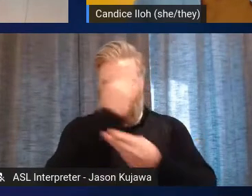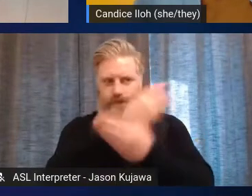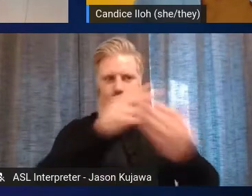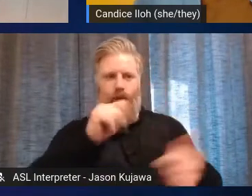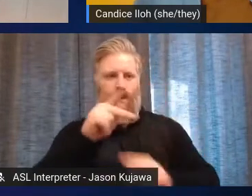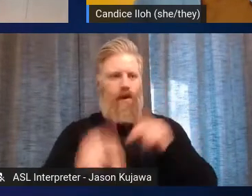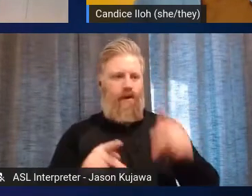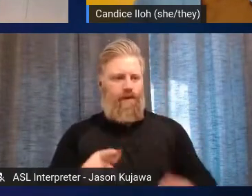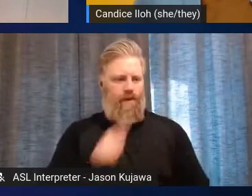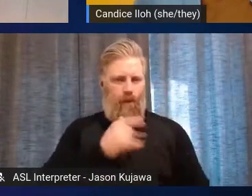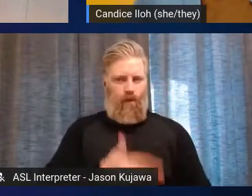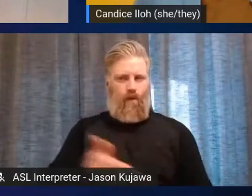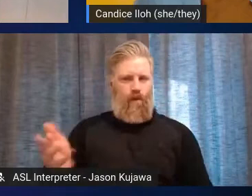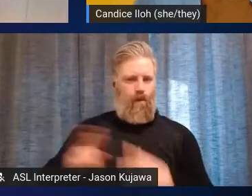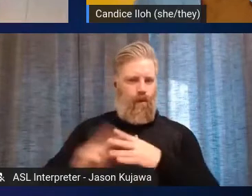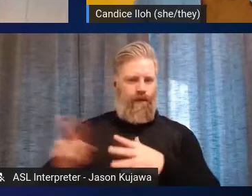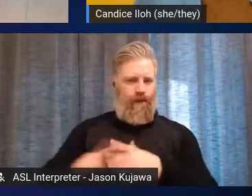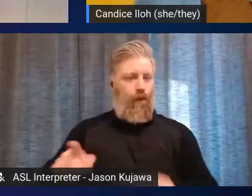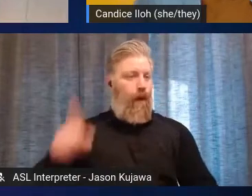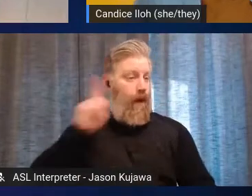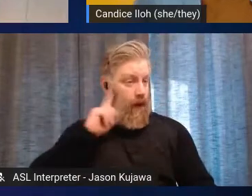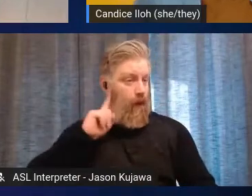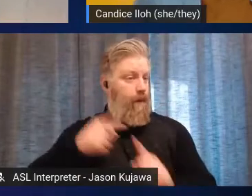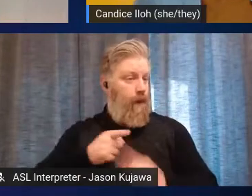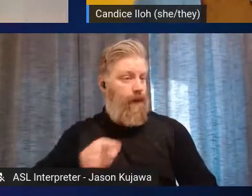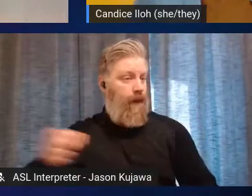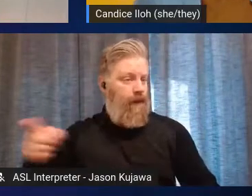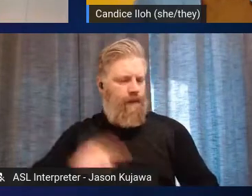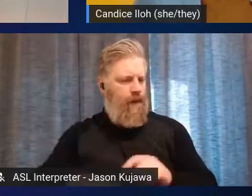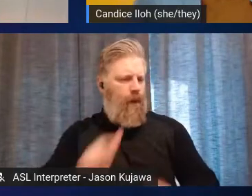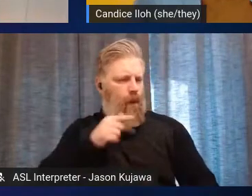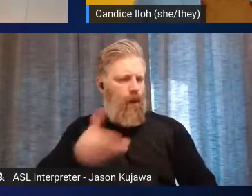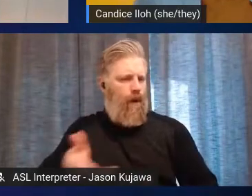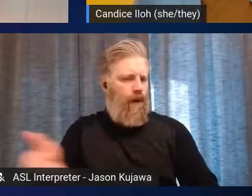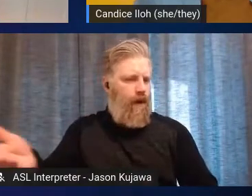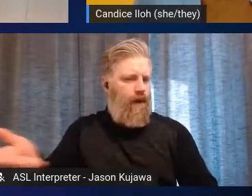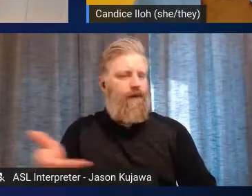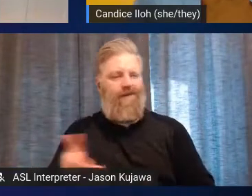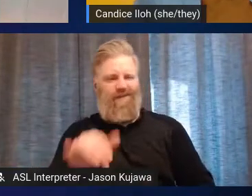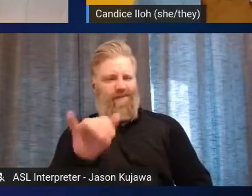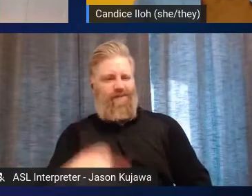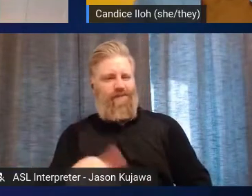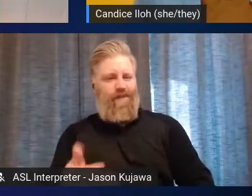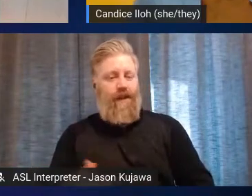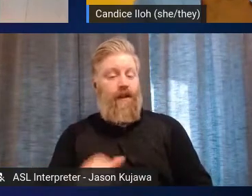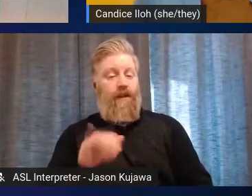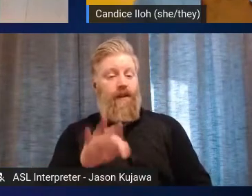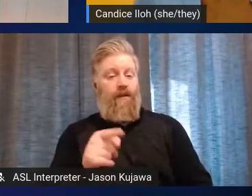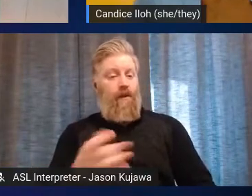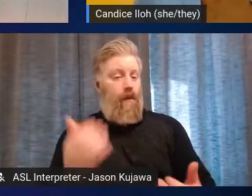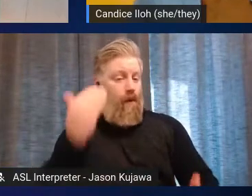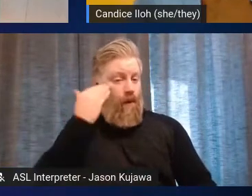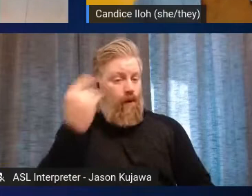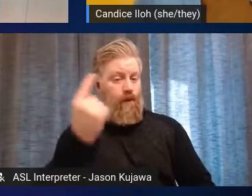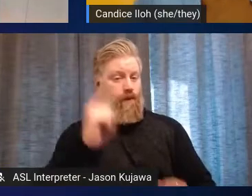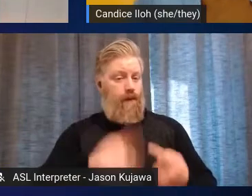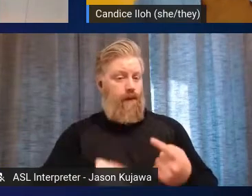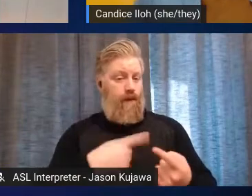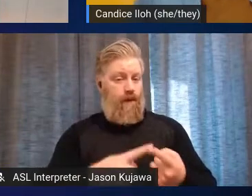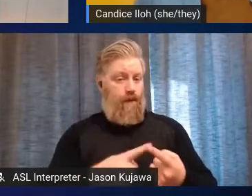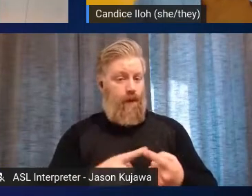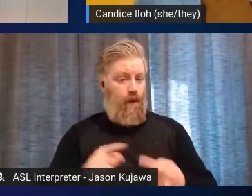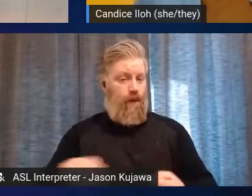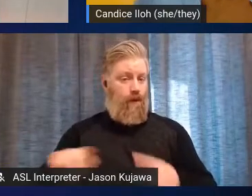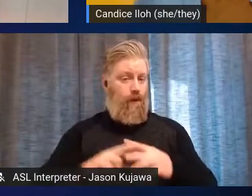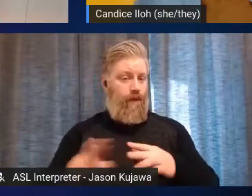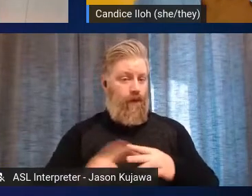refugees are that we always hear. Because, you know, and if you want to know one thing about those refugees, know this, which